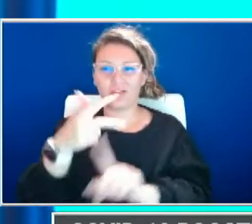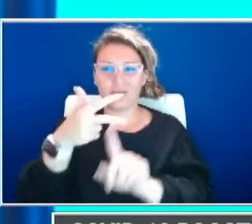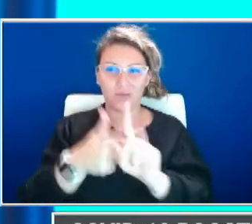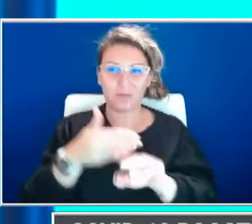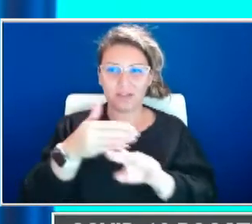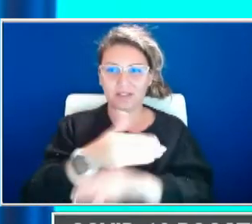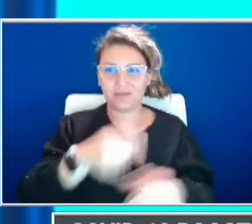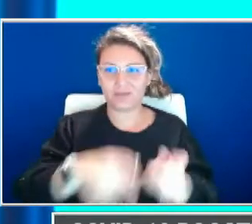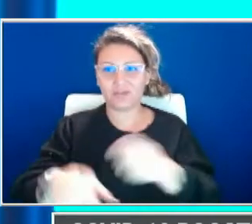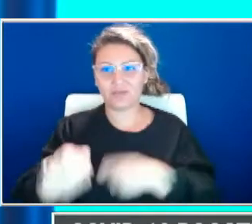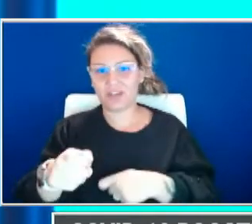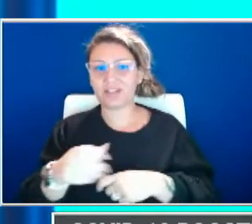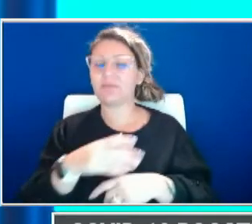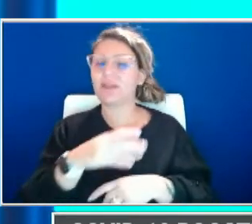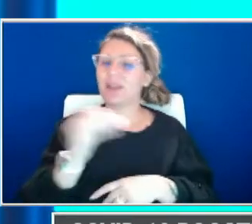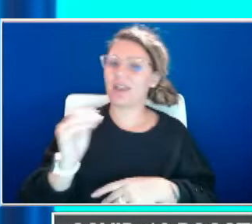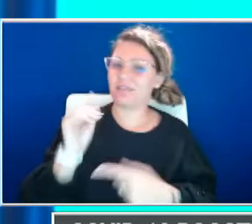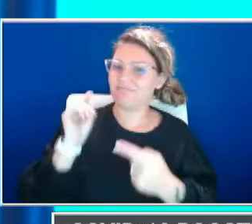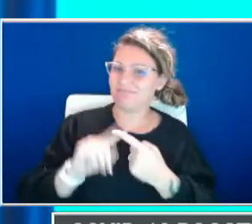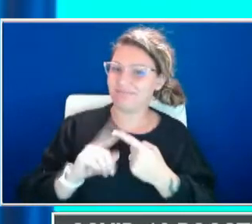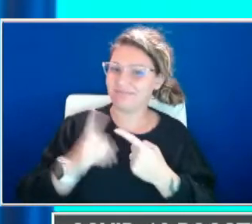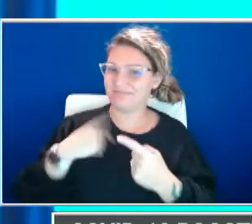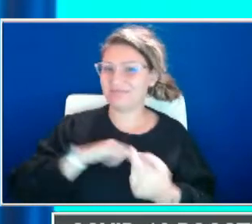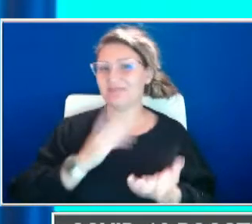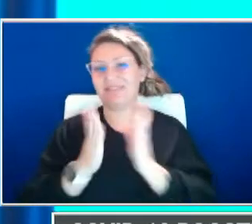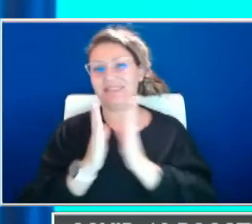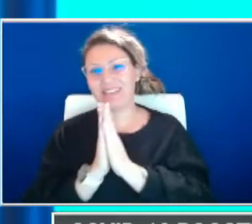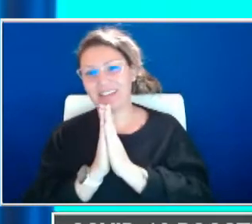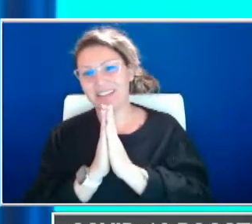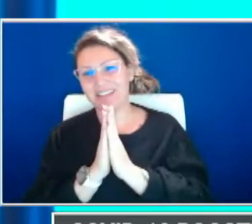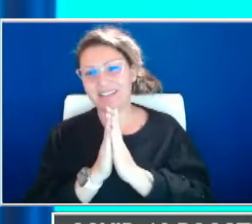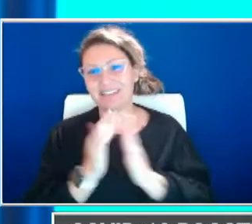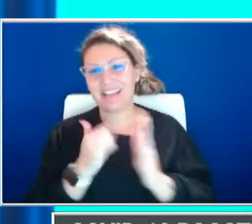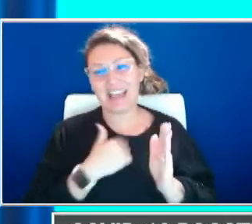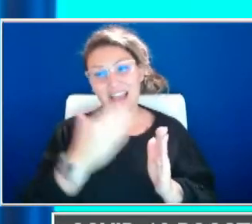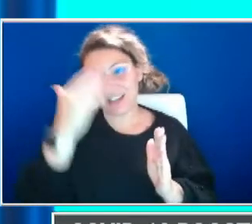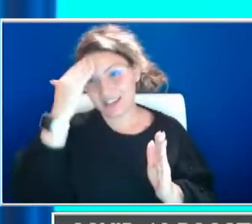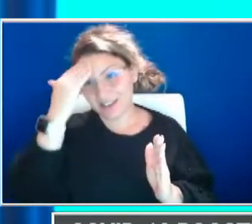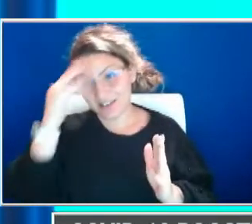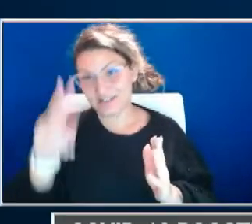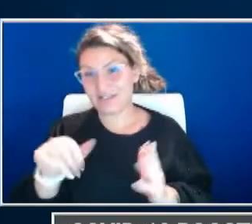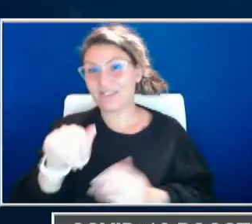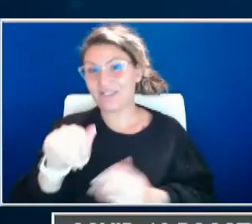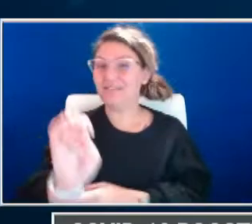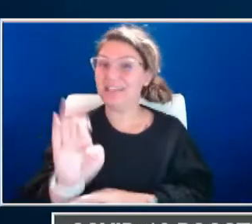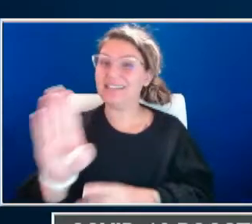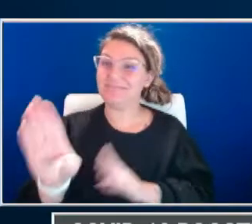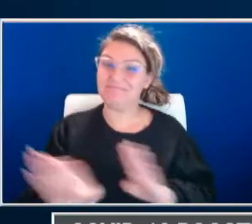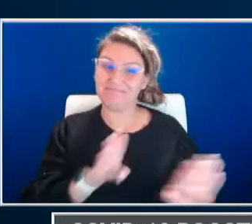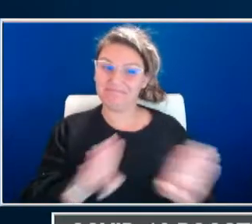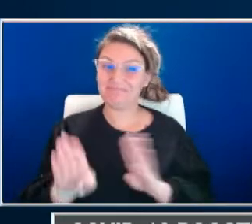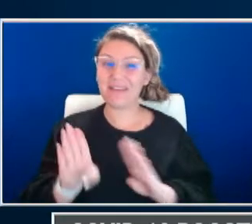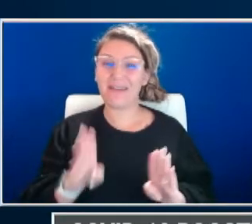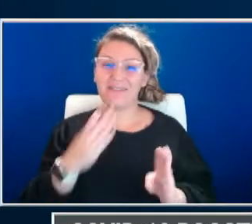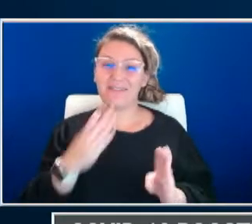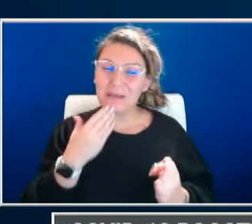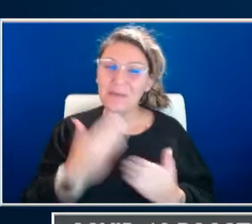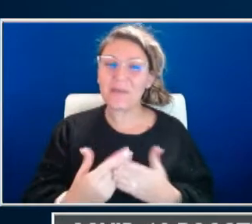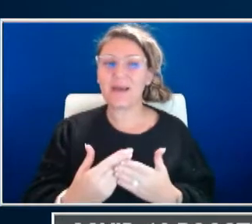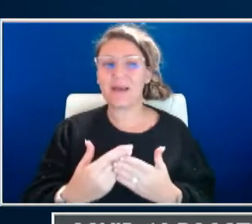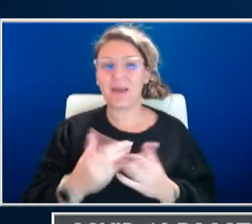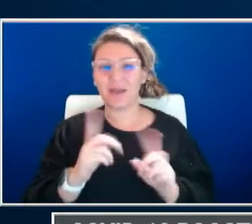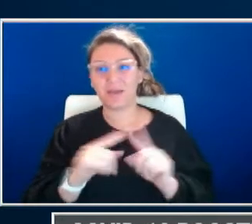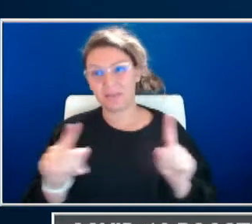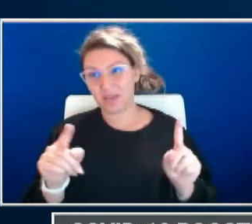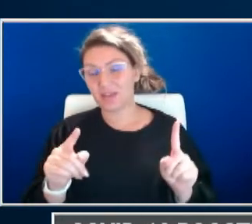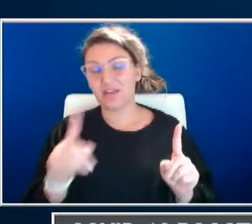And until then, we do ask. I know Vince has been behaving. Yeah, he's for sure. And it takes a toll on you.